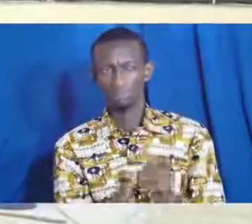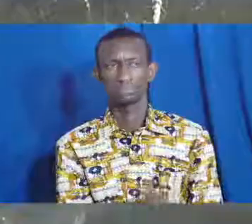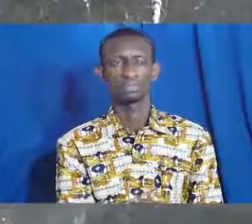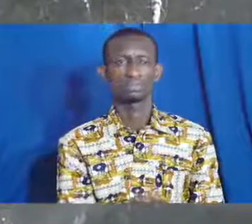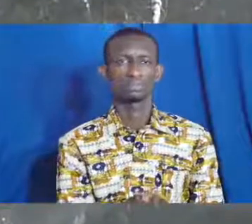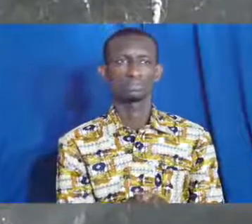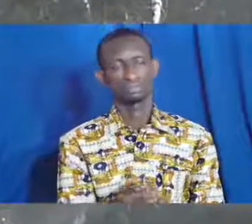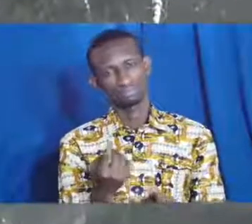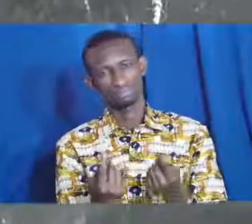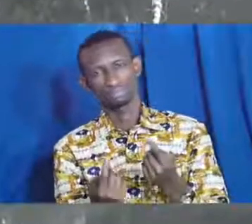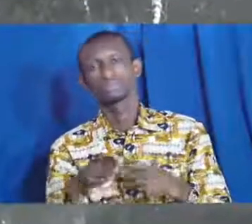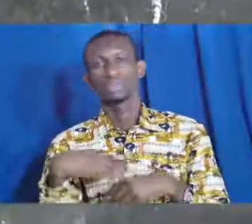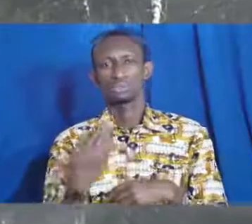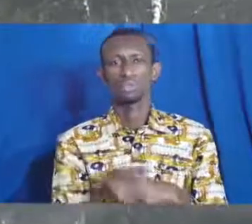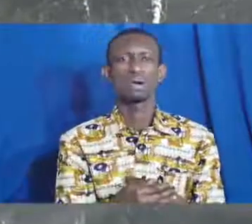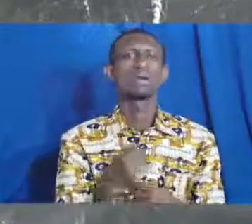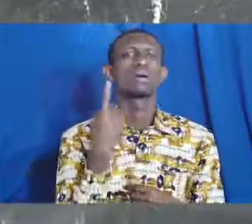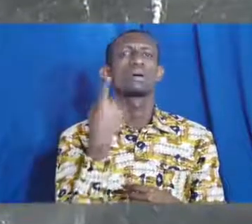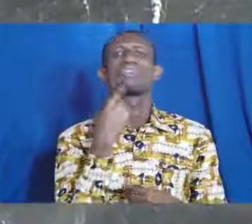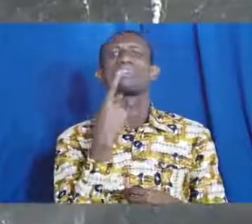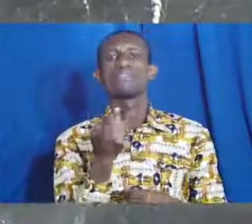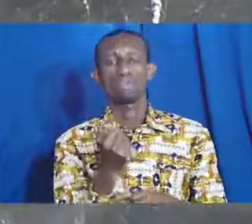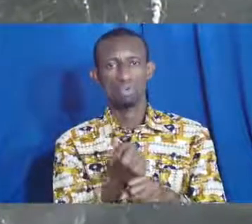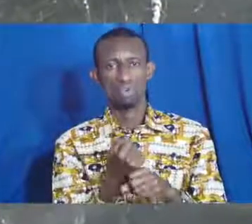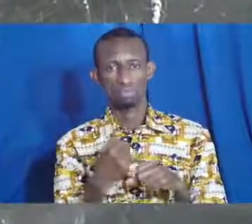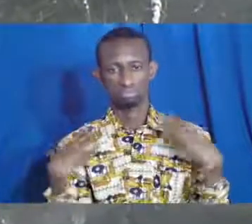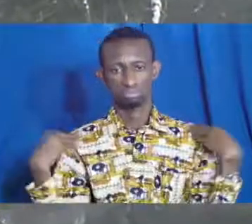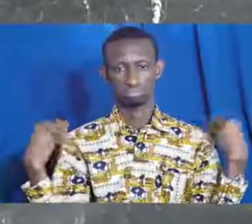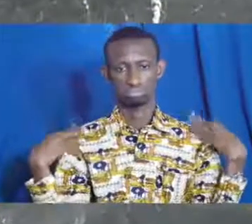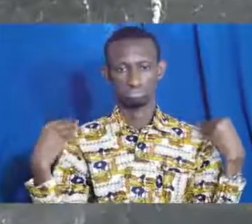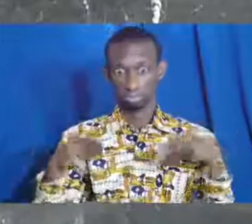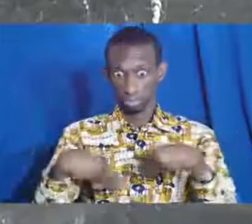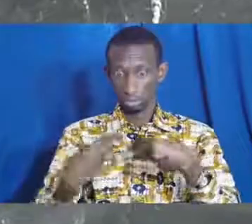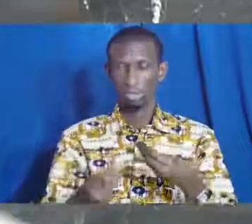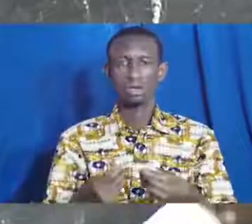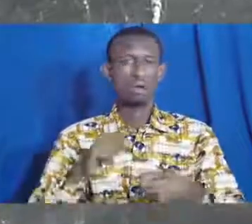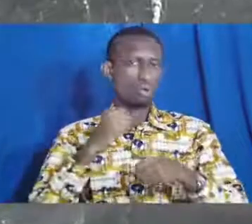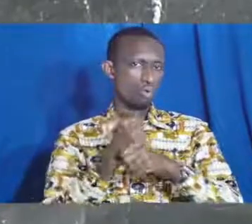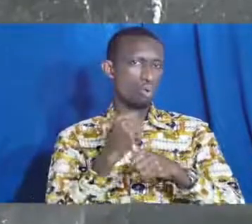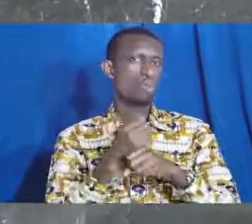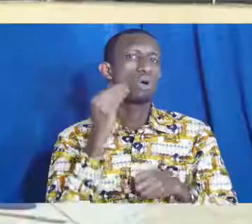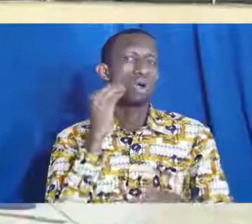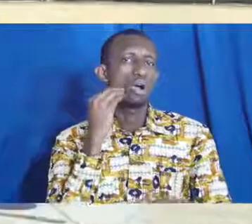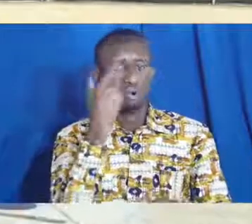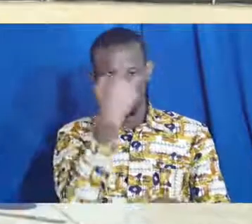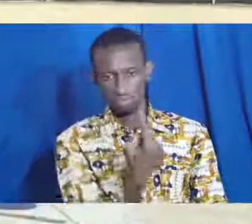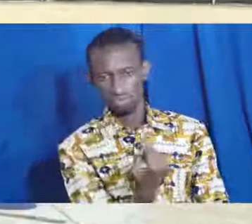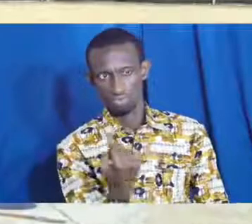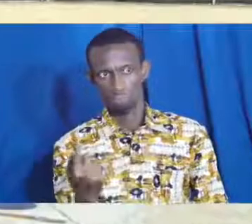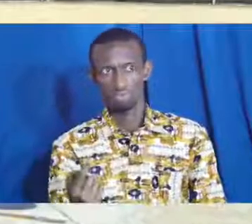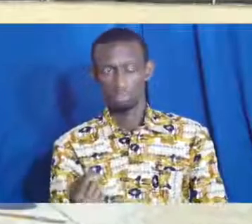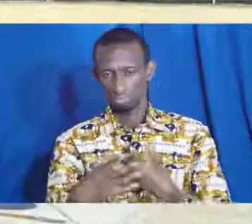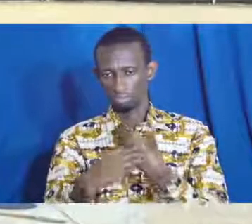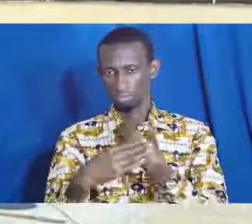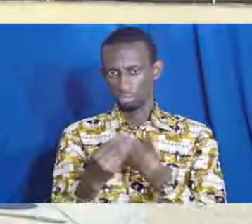you'll be able to tell. Just an exercise that will be homework for each. So please take note